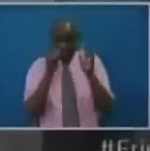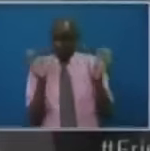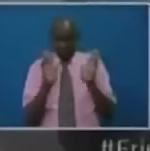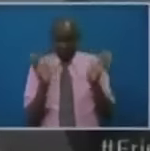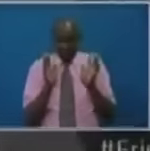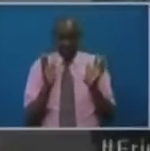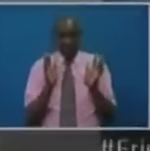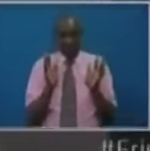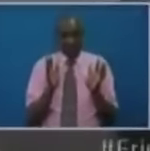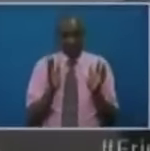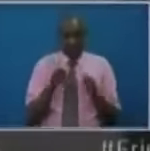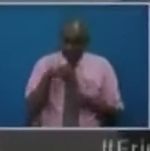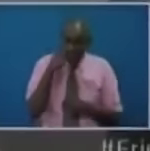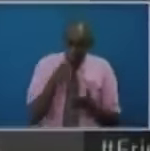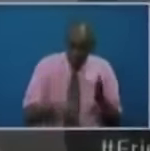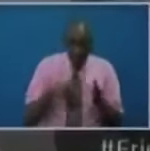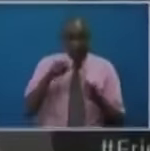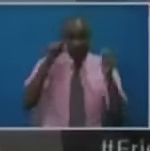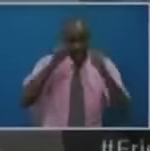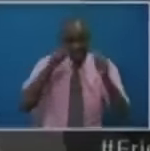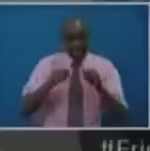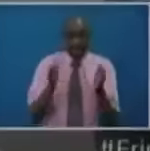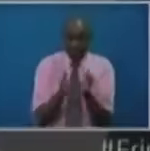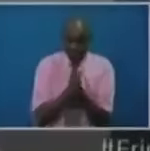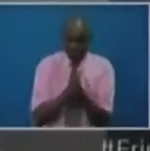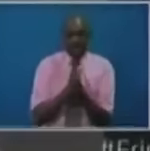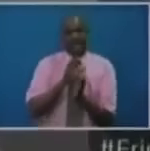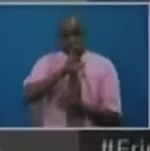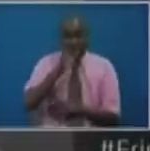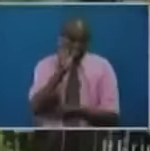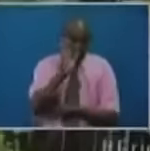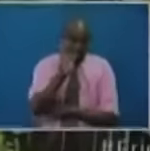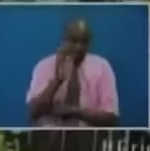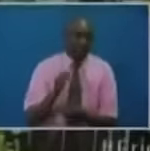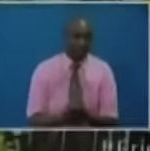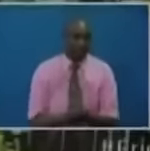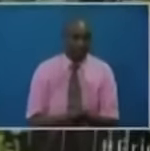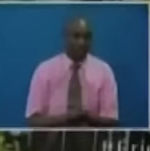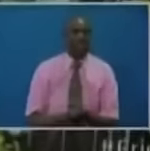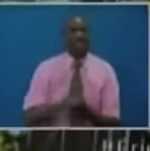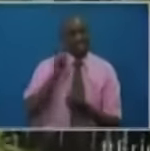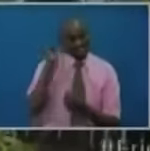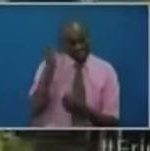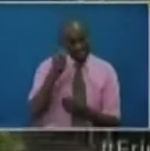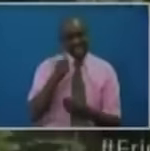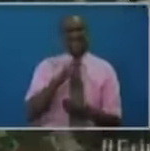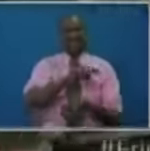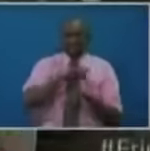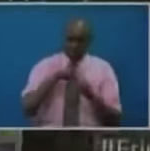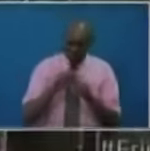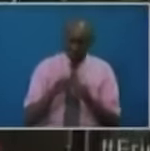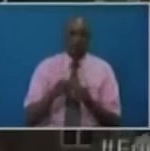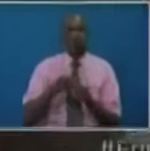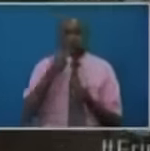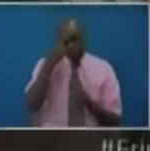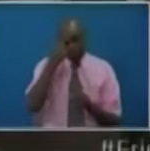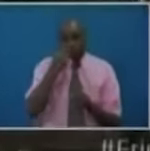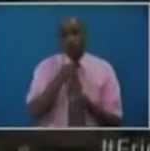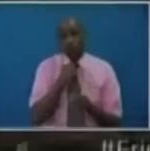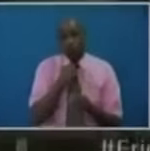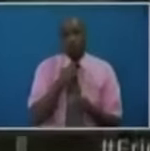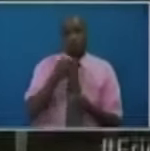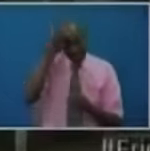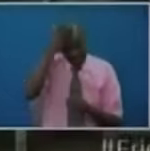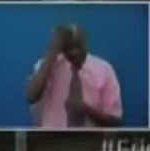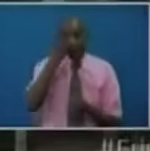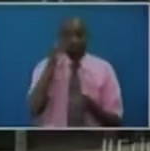strike after hammering out deals with their respective county governments. The Kenya National Union of Nurses is expected to issue a